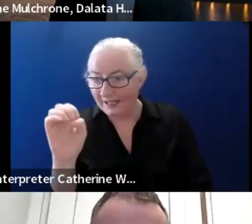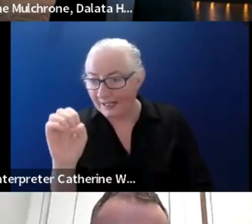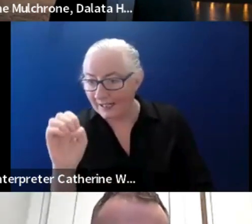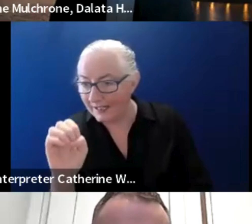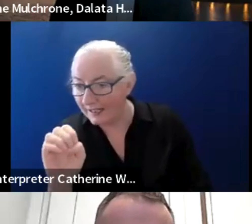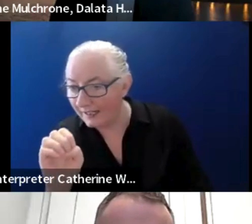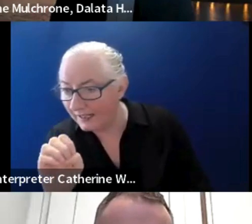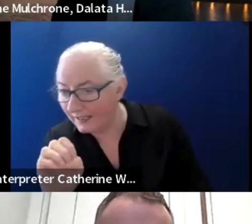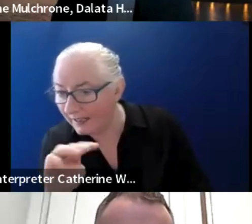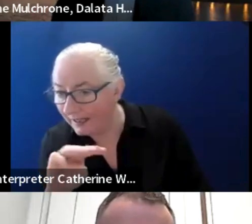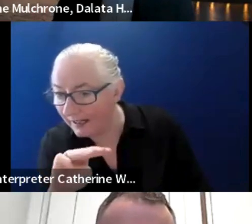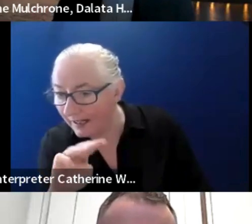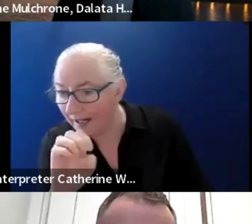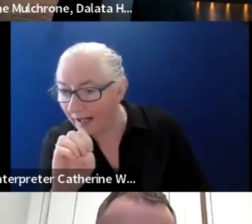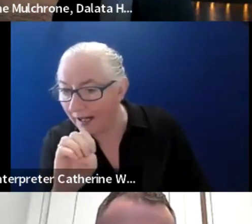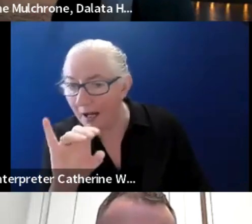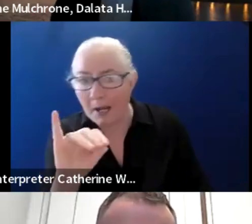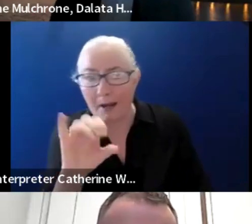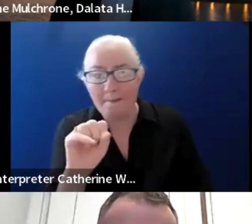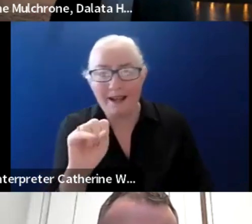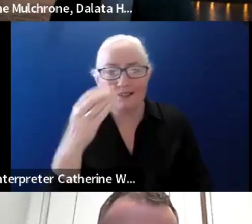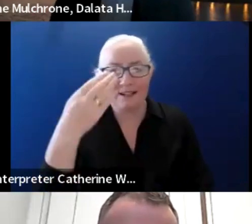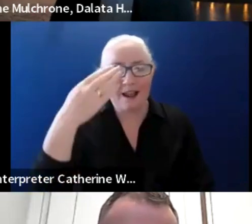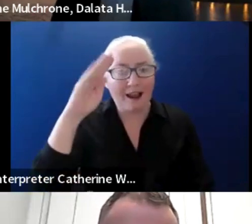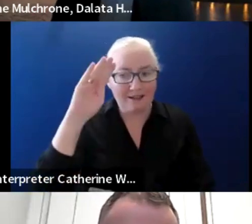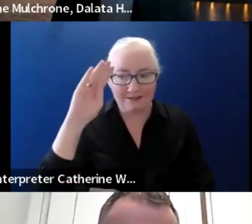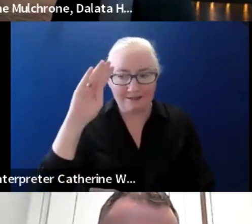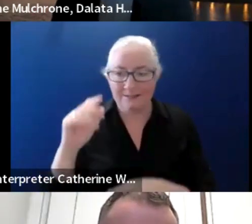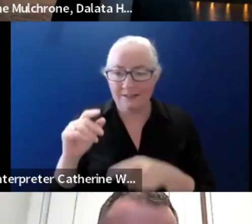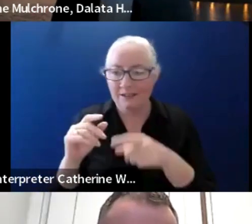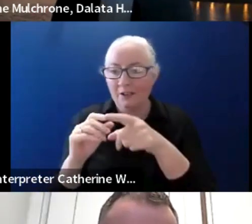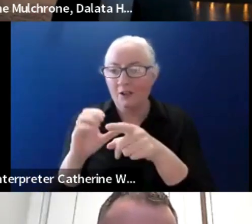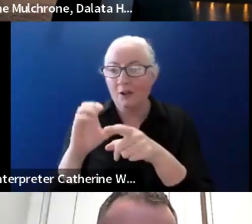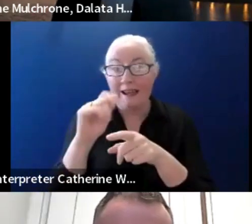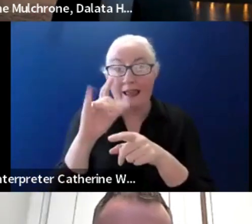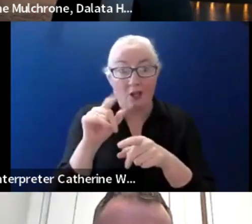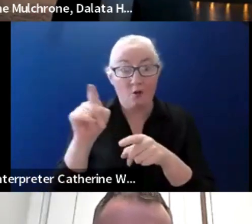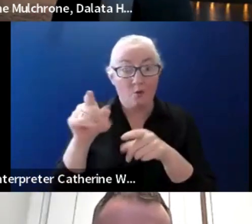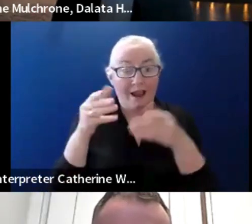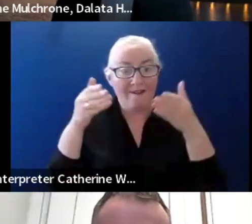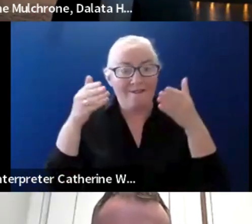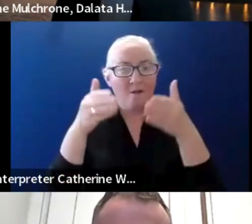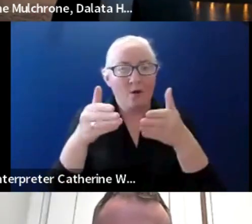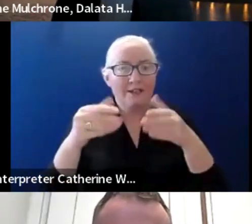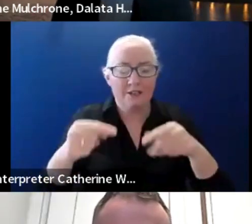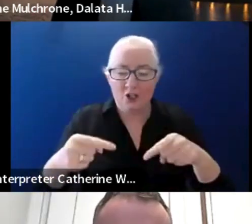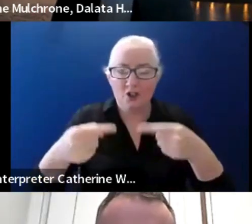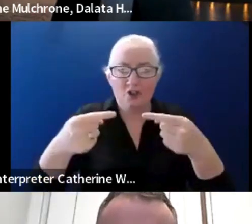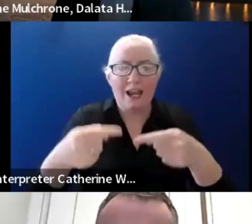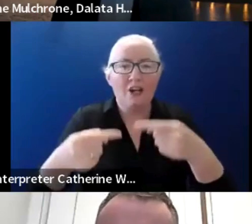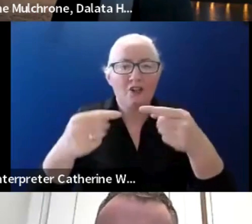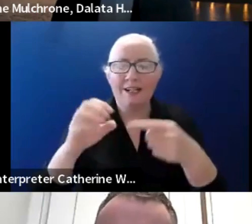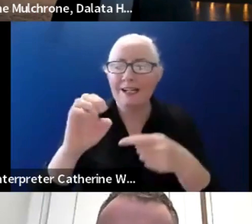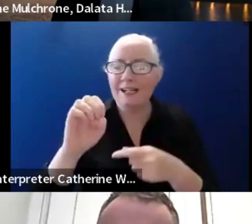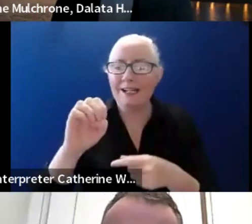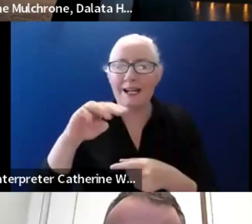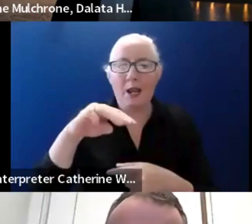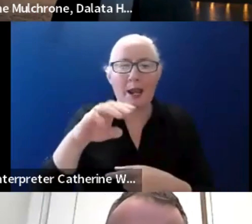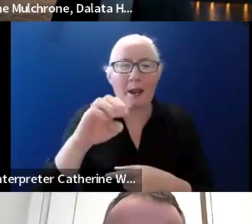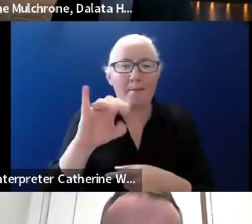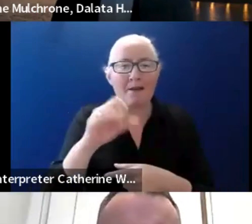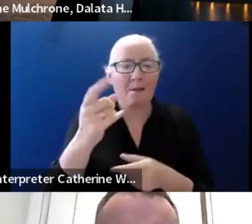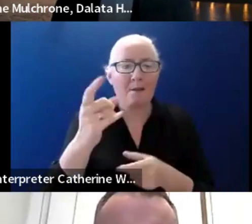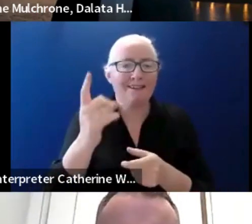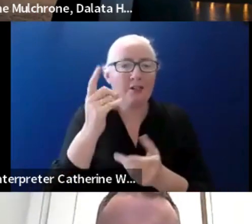admired your within your nomination, how you focused on the challenges that EMAIS had gone through